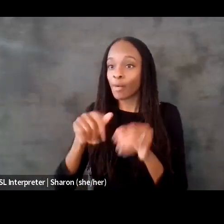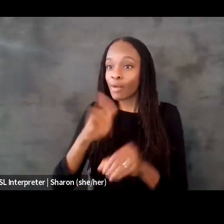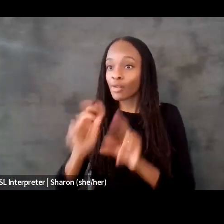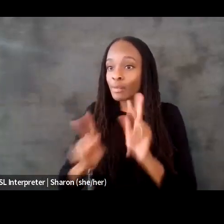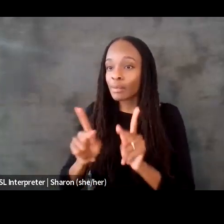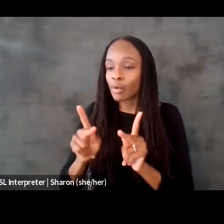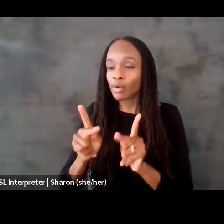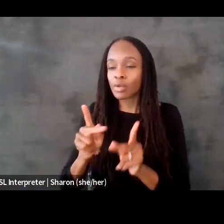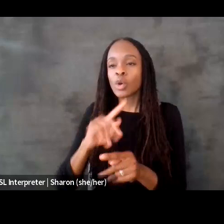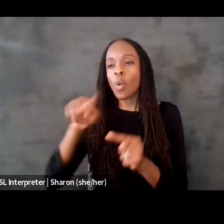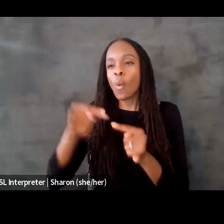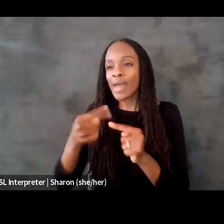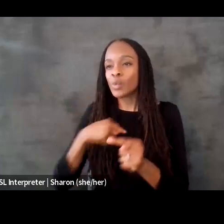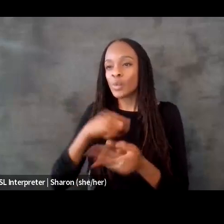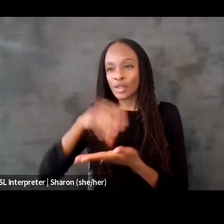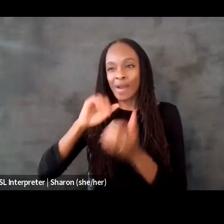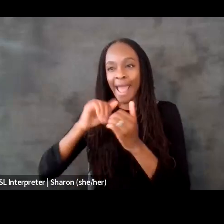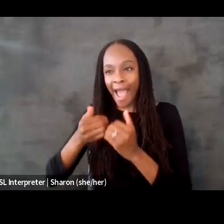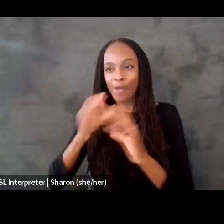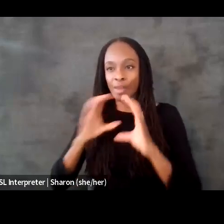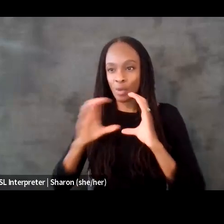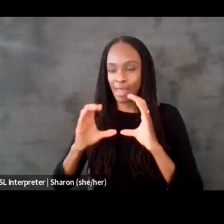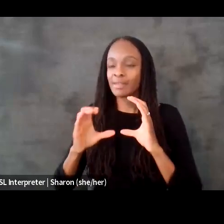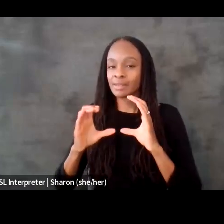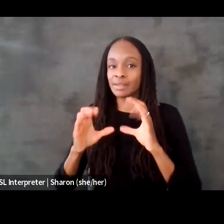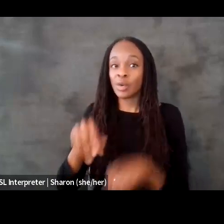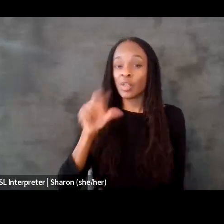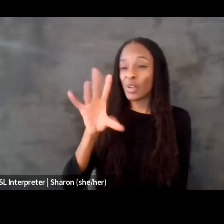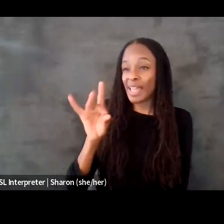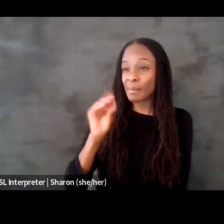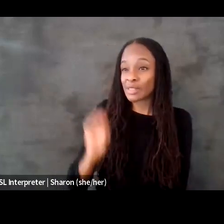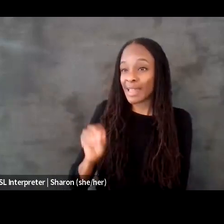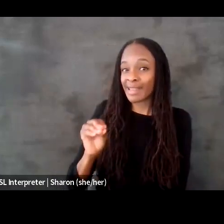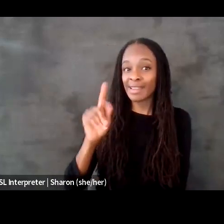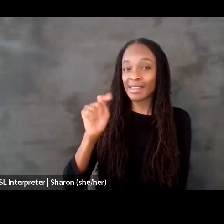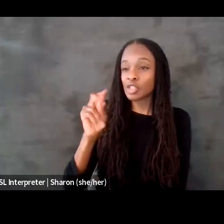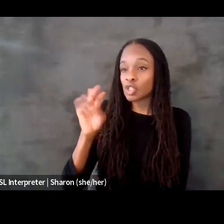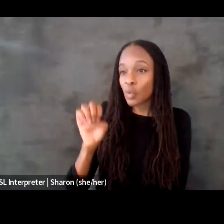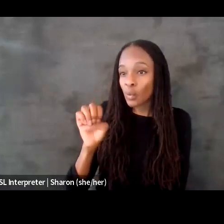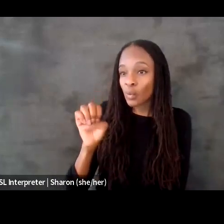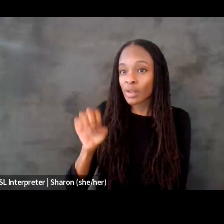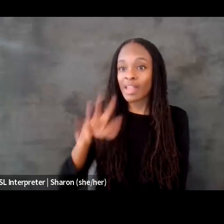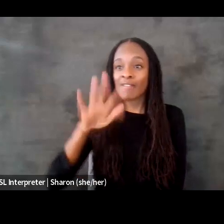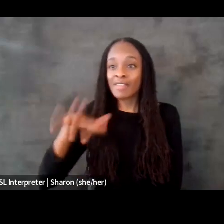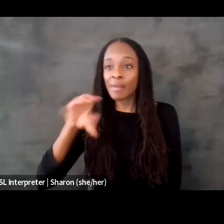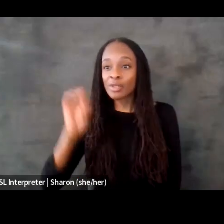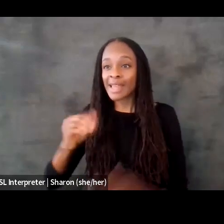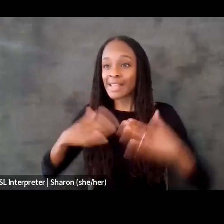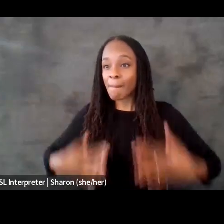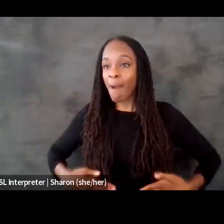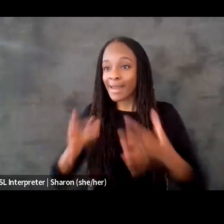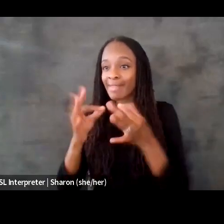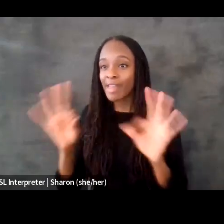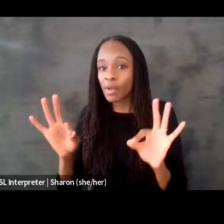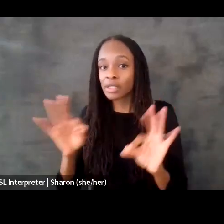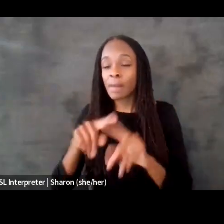communicate, that's how we communicate. 38% is tone inflection. 55% is body language, but